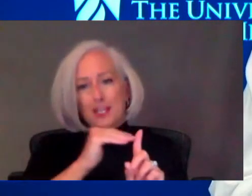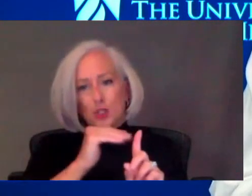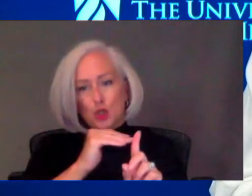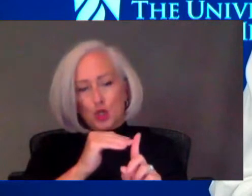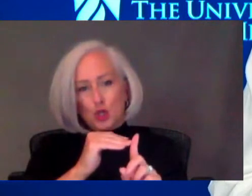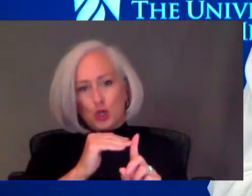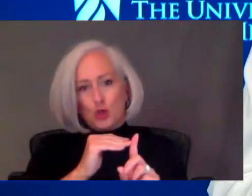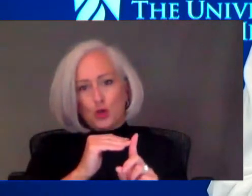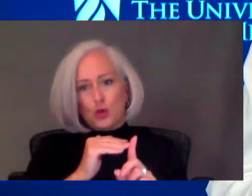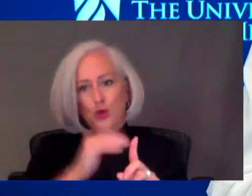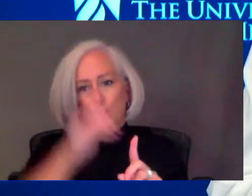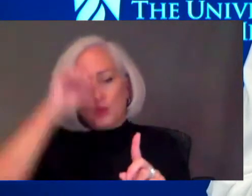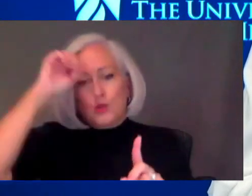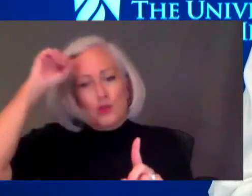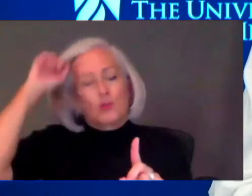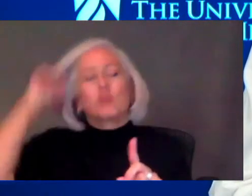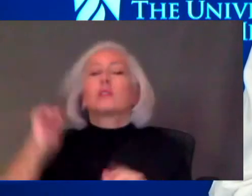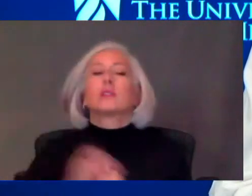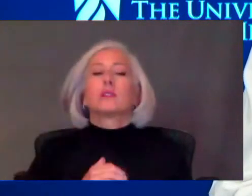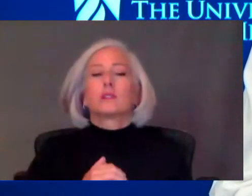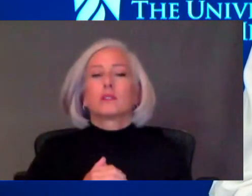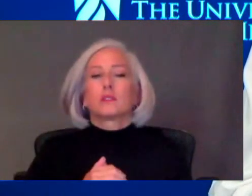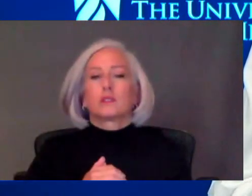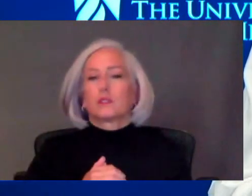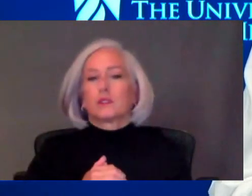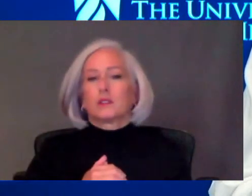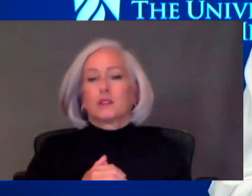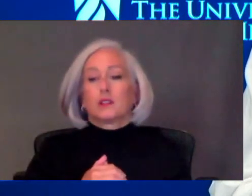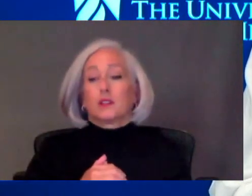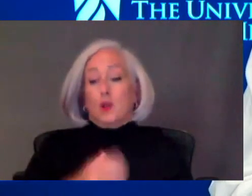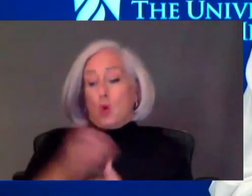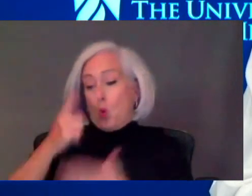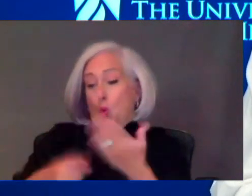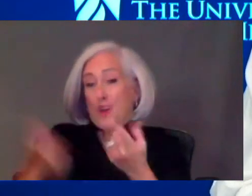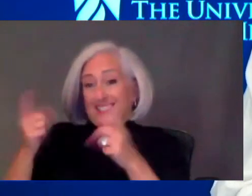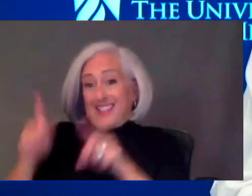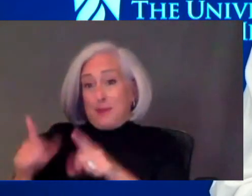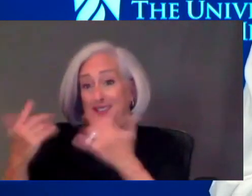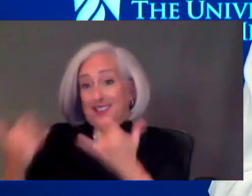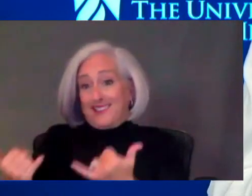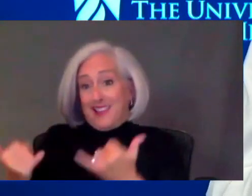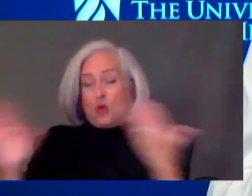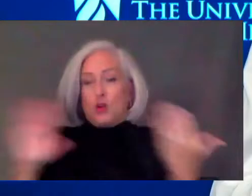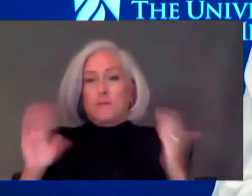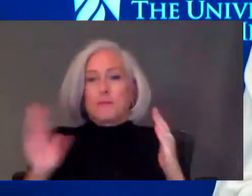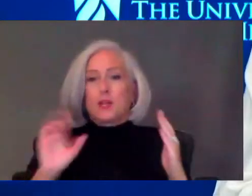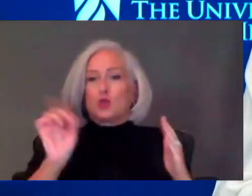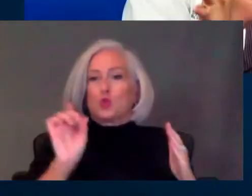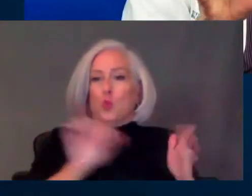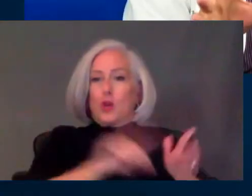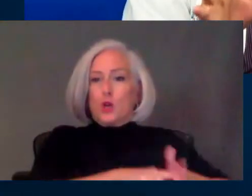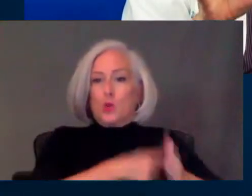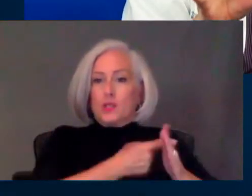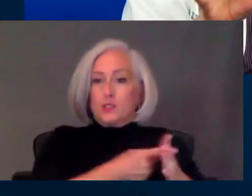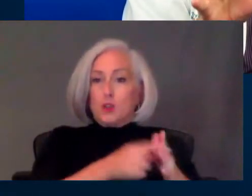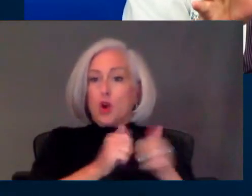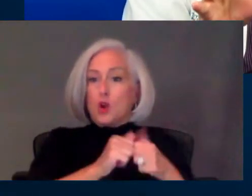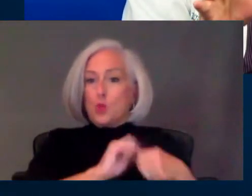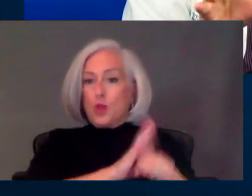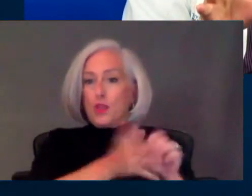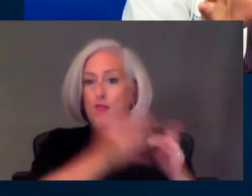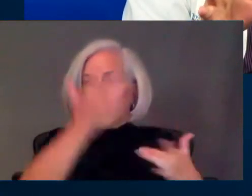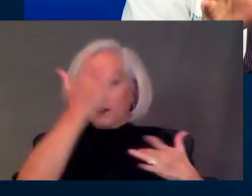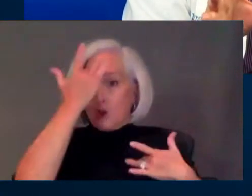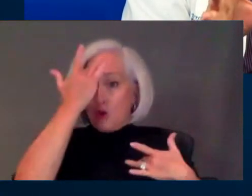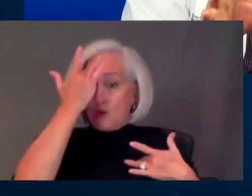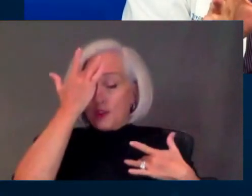question, because it's a great question. I think for the general population, it is very confusing. And I think there has been a lot of confusion around the messaging. So I think the